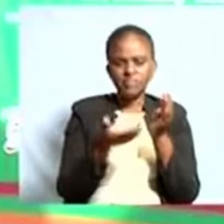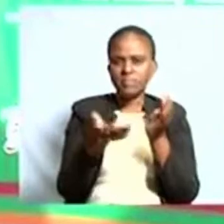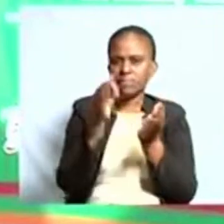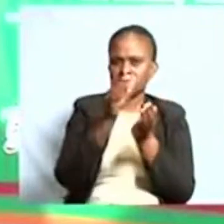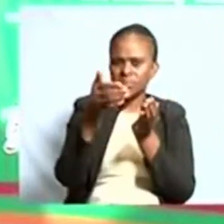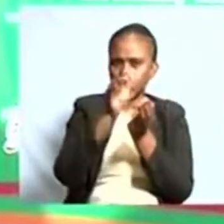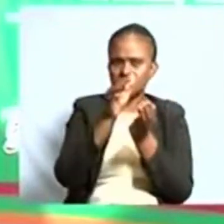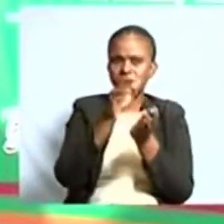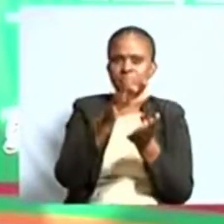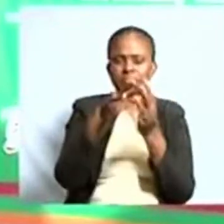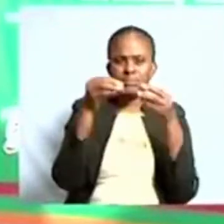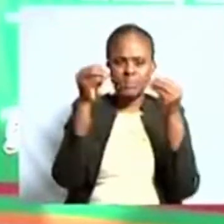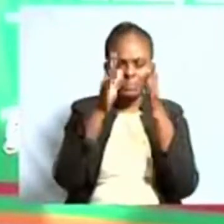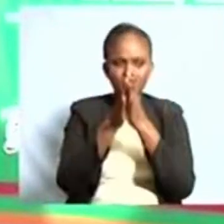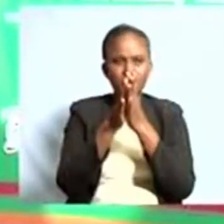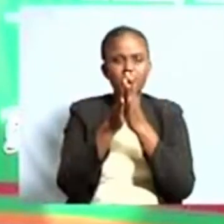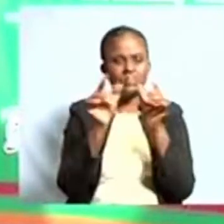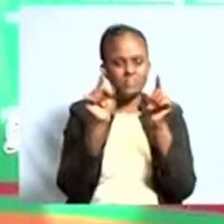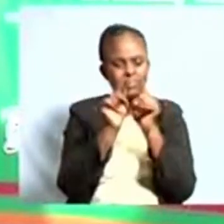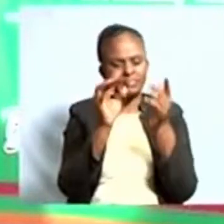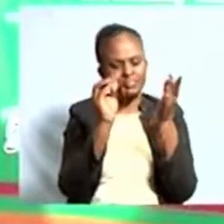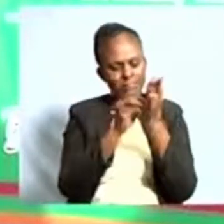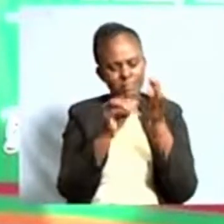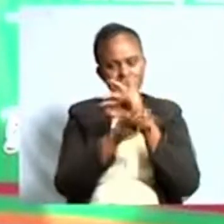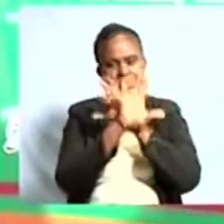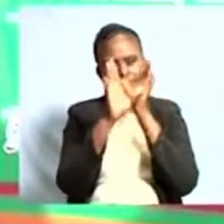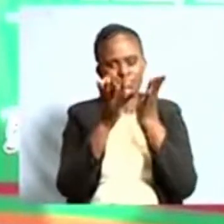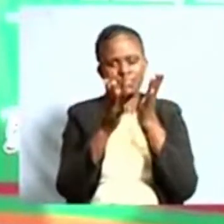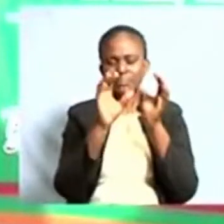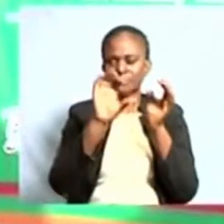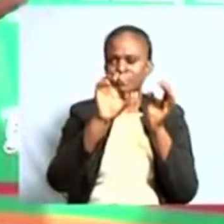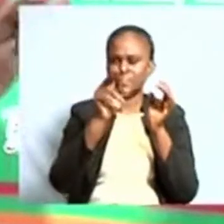for fritters and it's well labeled as Chanda.